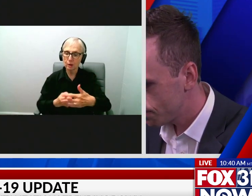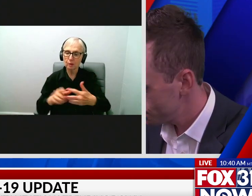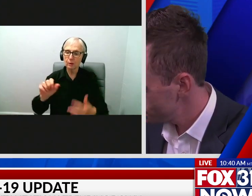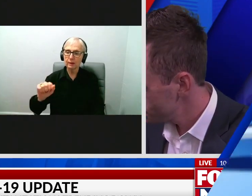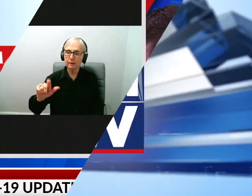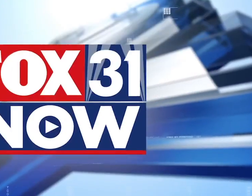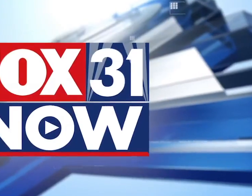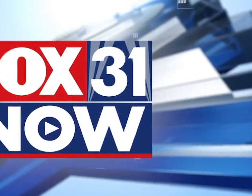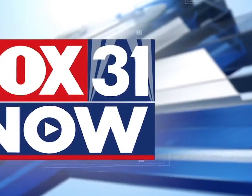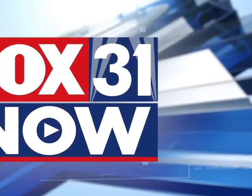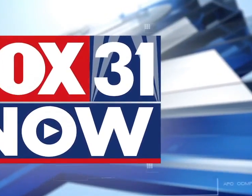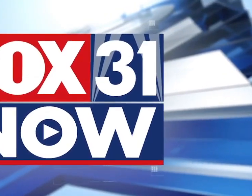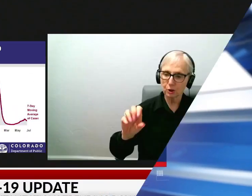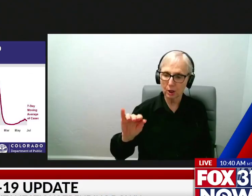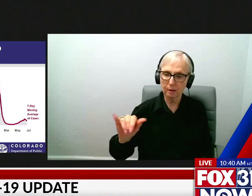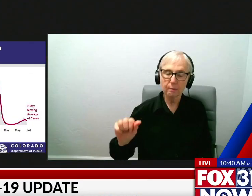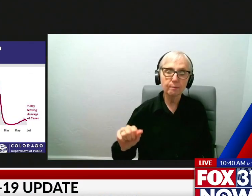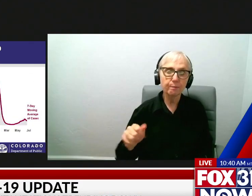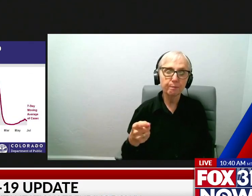in.